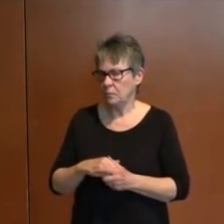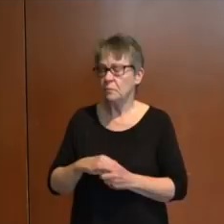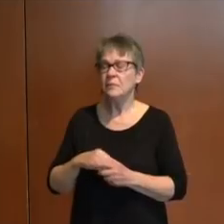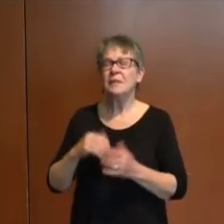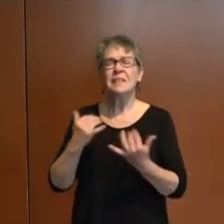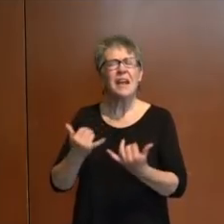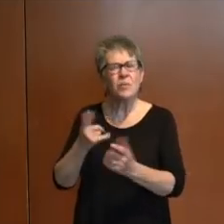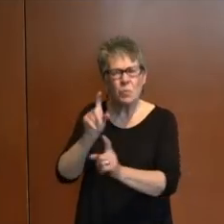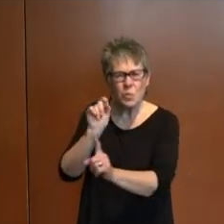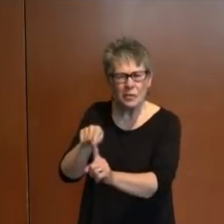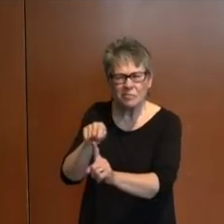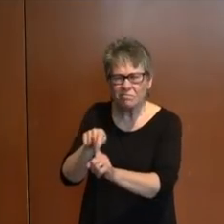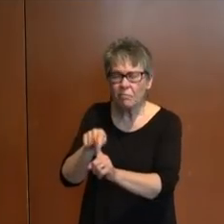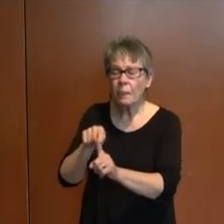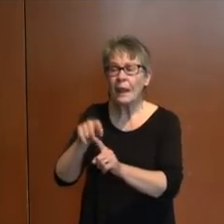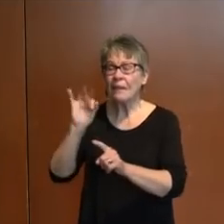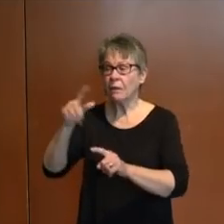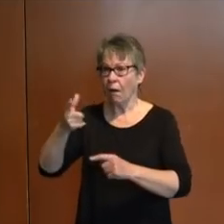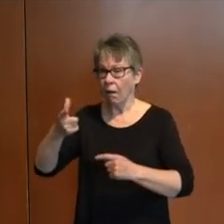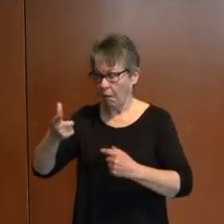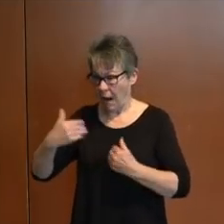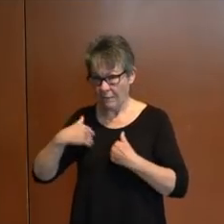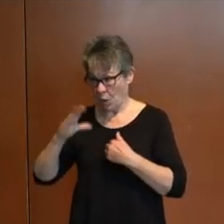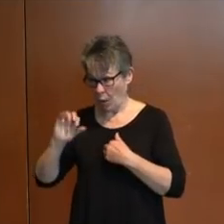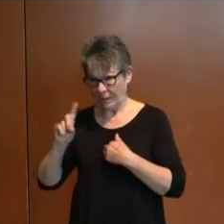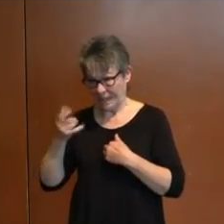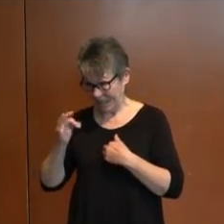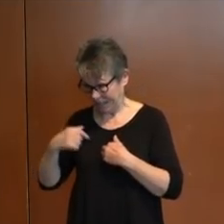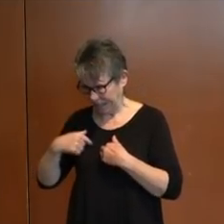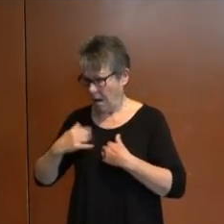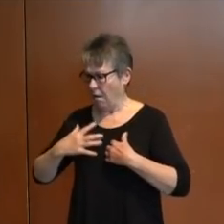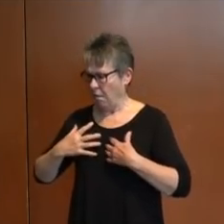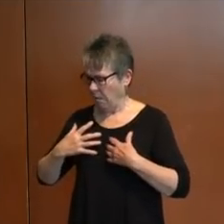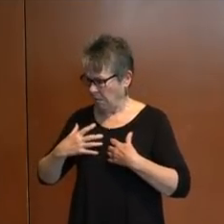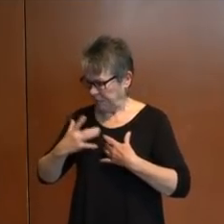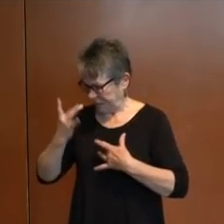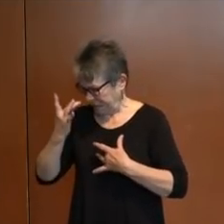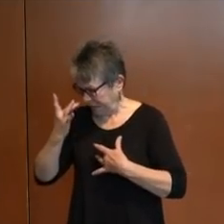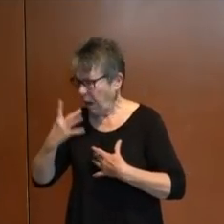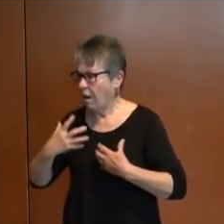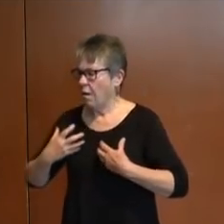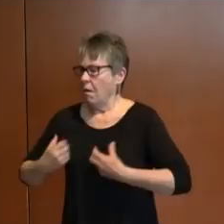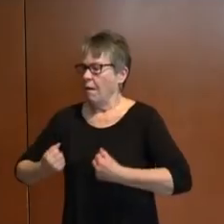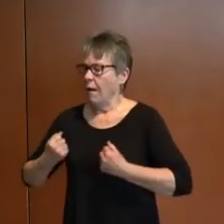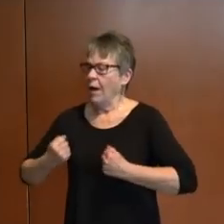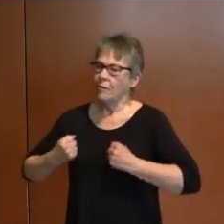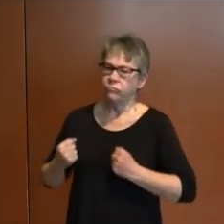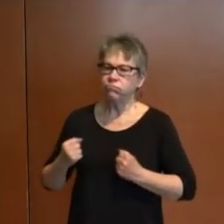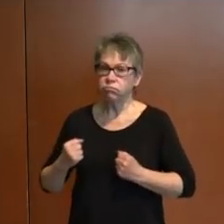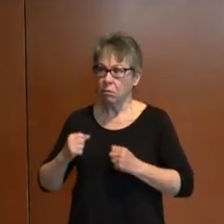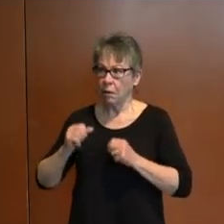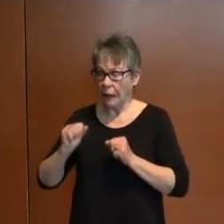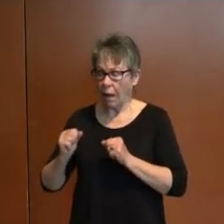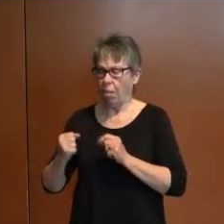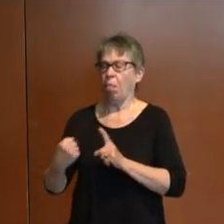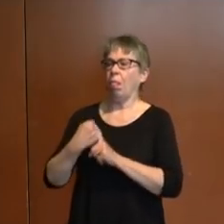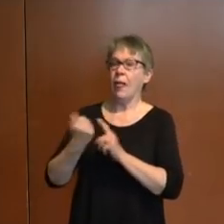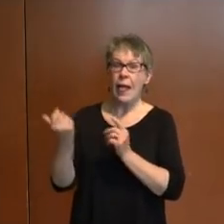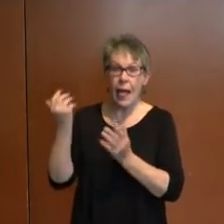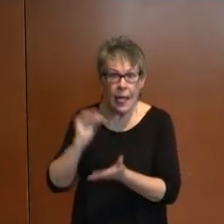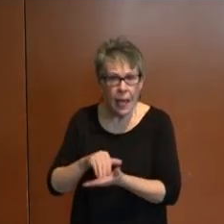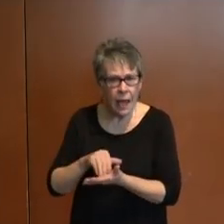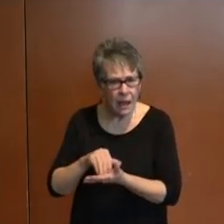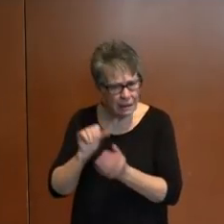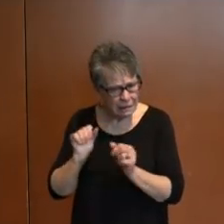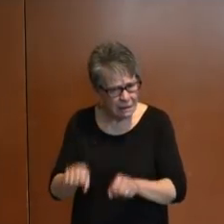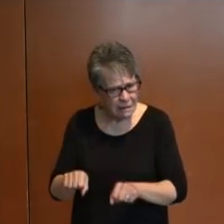later? And then following up on that, one of our viewers specifically is asking, they are experiencing shortness of breath and a cough,